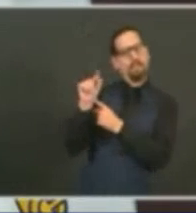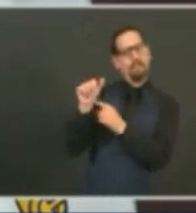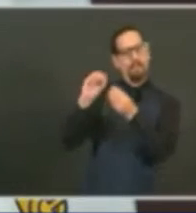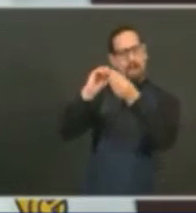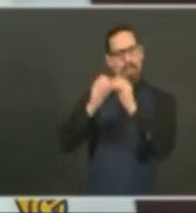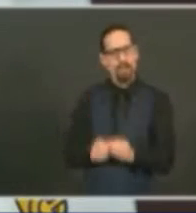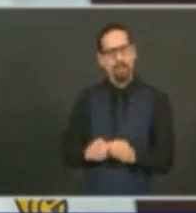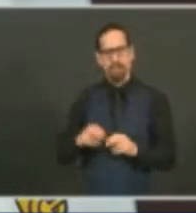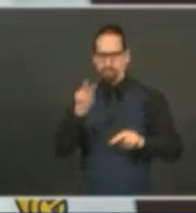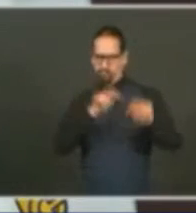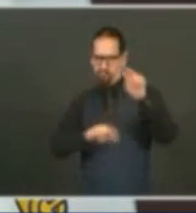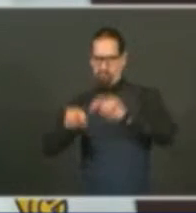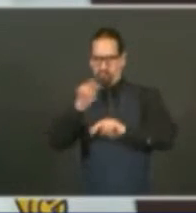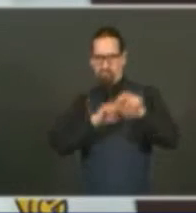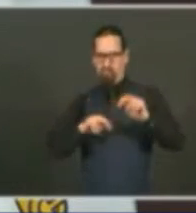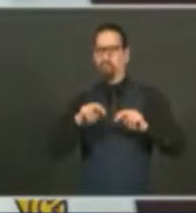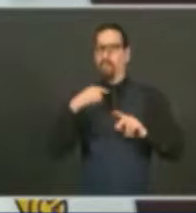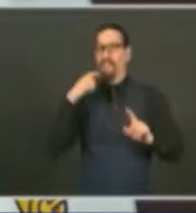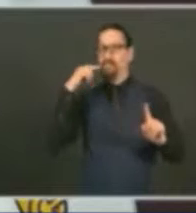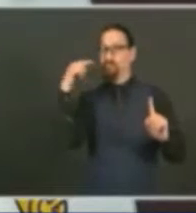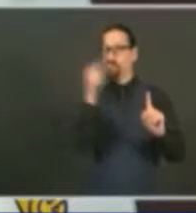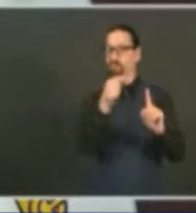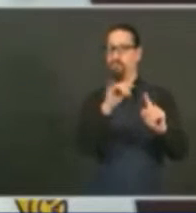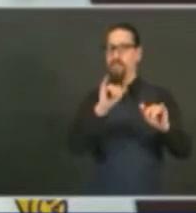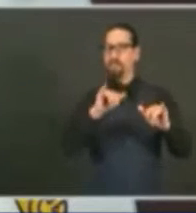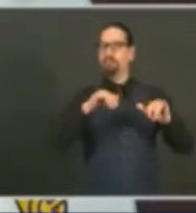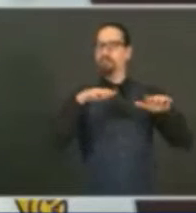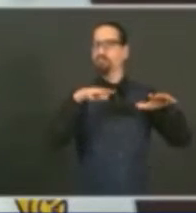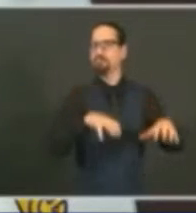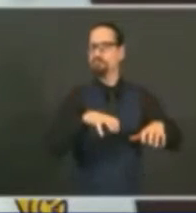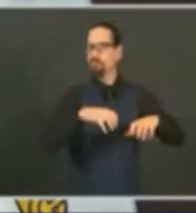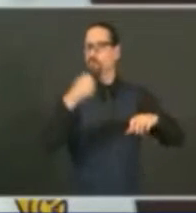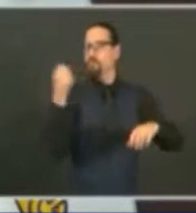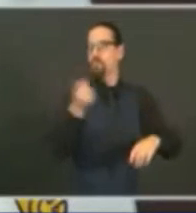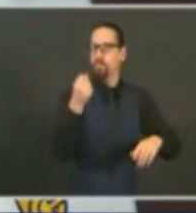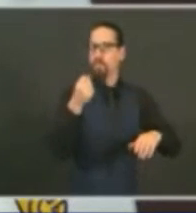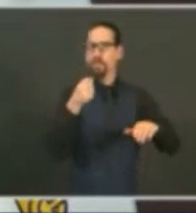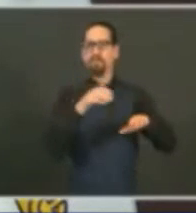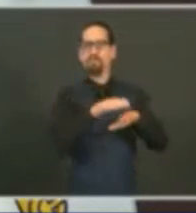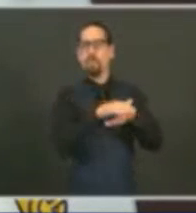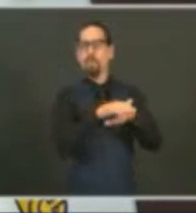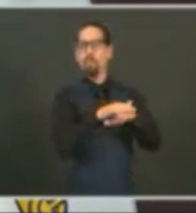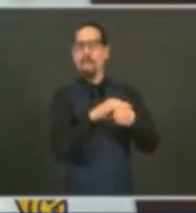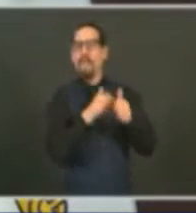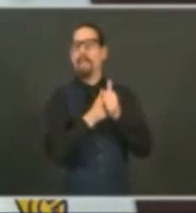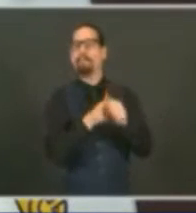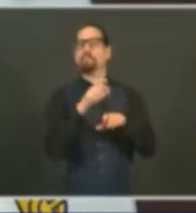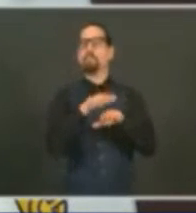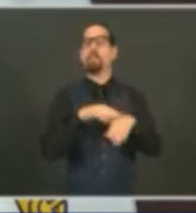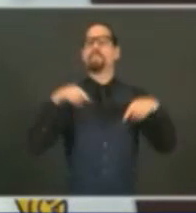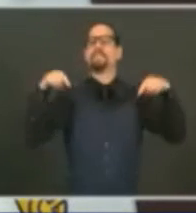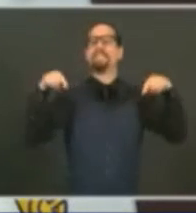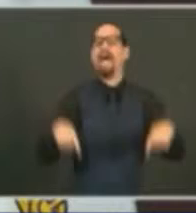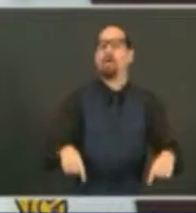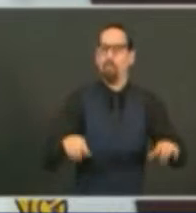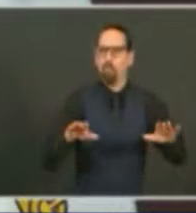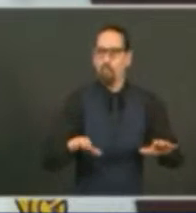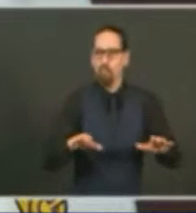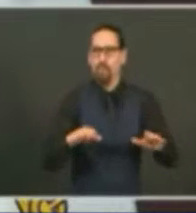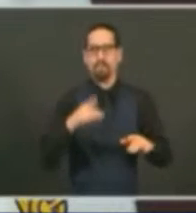account how to best quell the virus and also preserve the